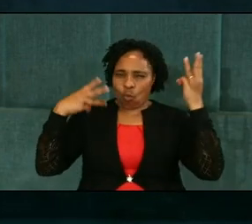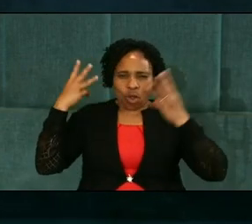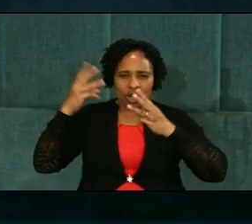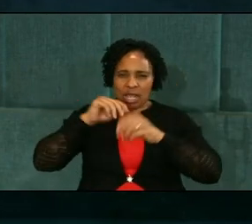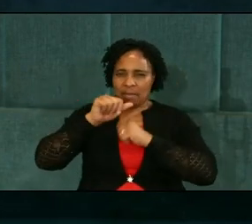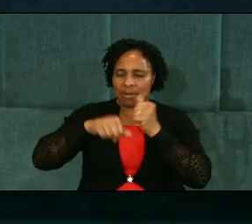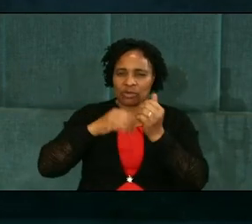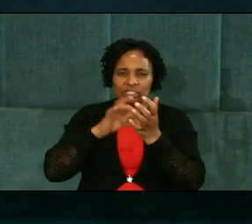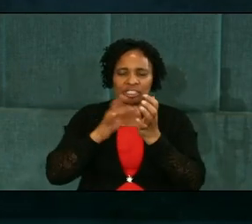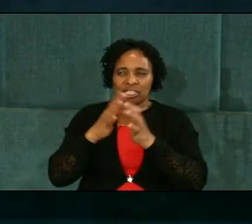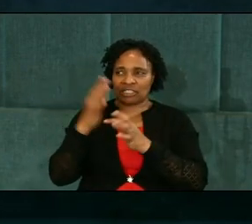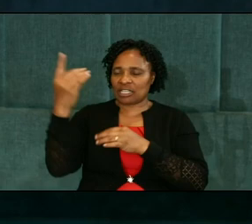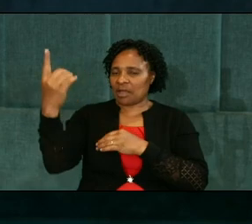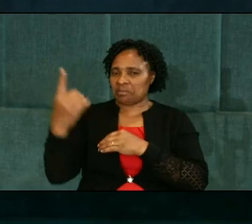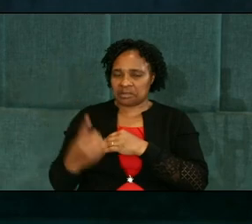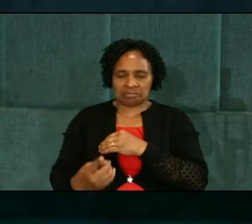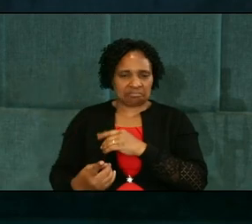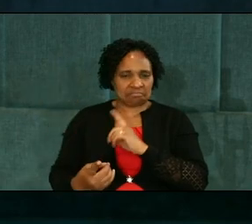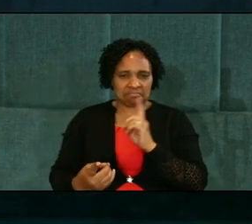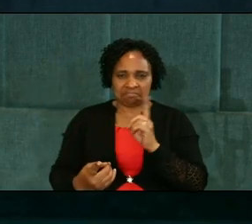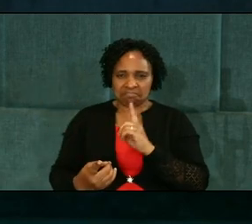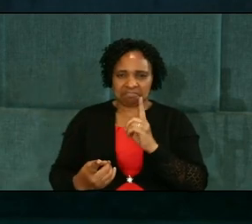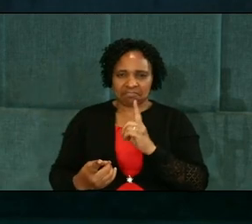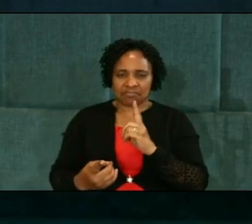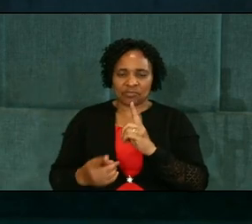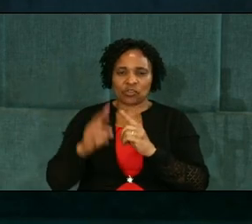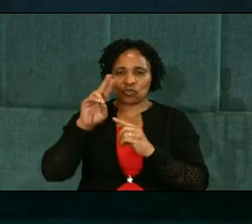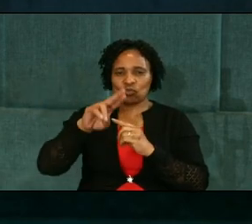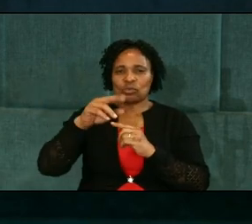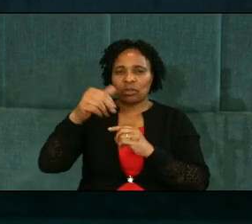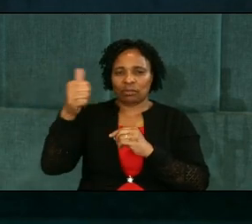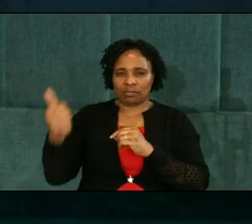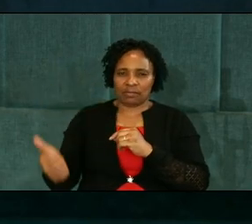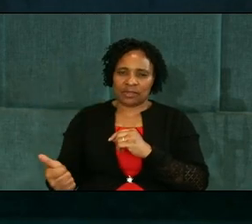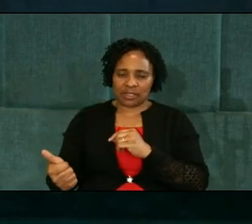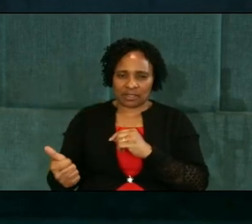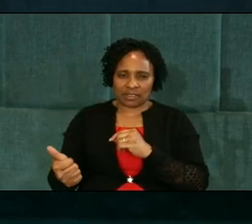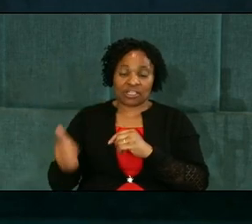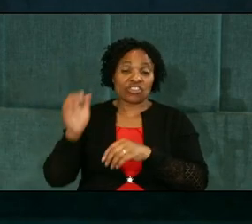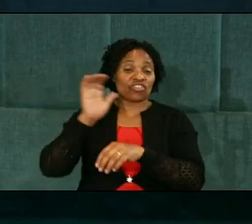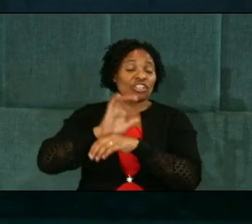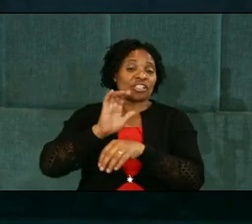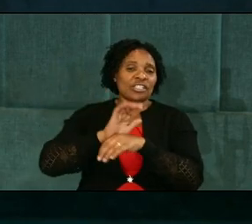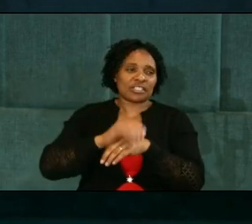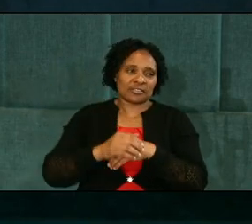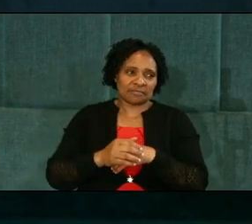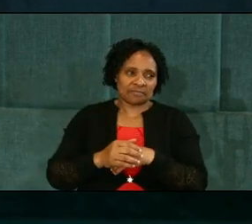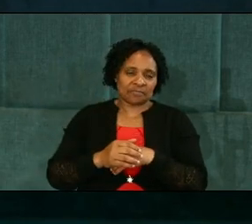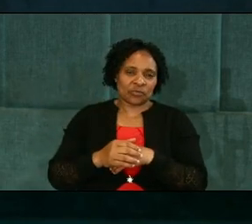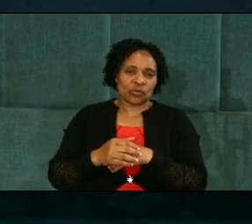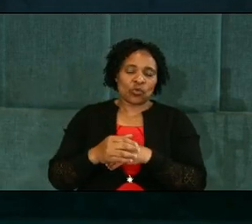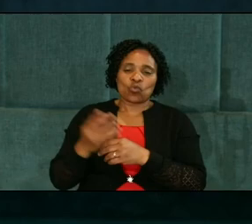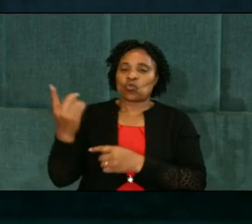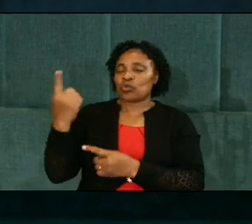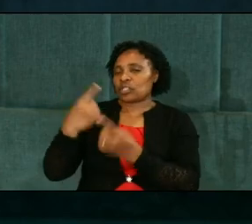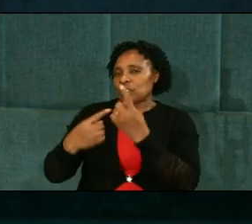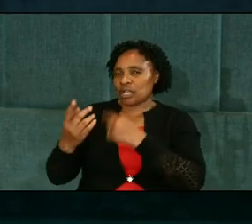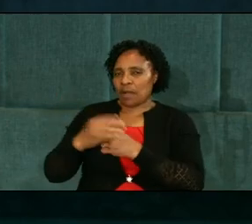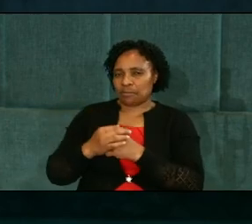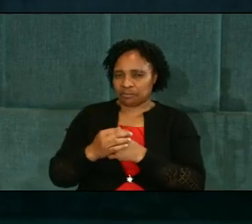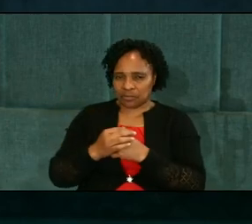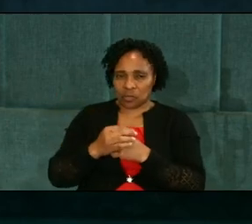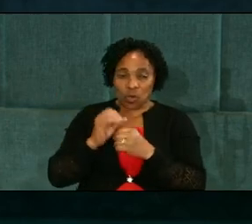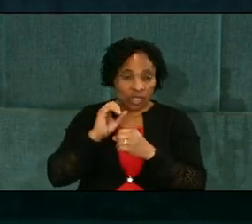about Jesus coming. There are two other churches before he comes. Are you with